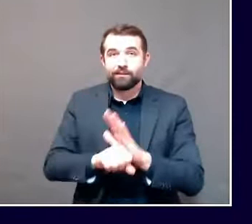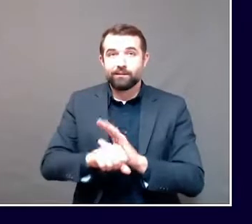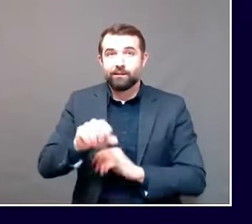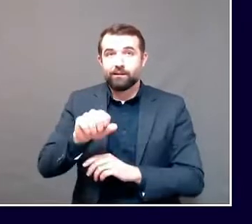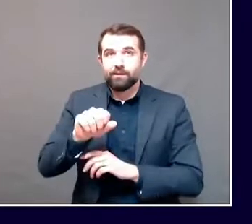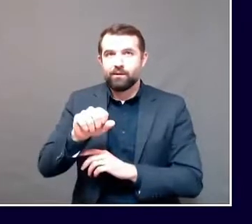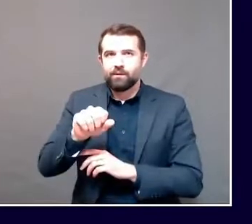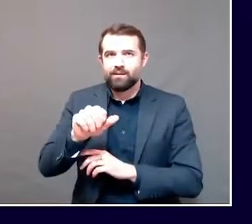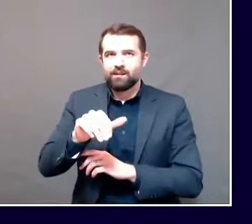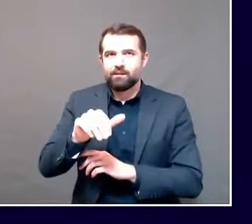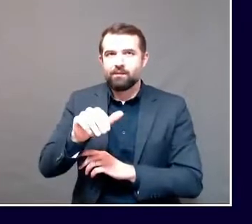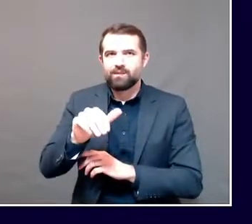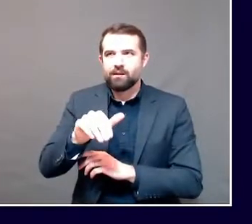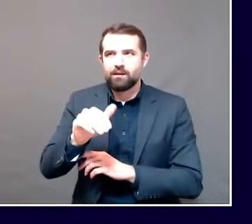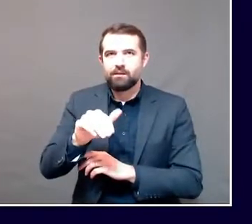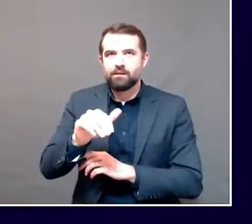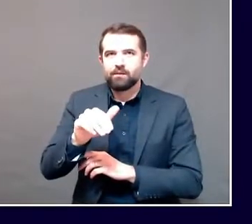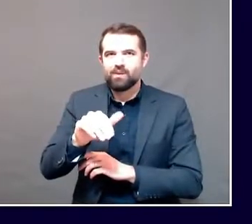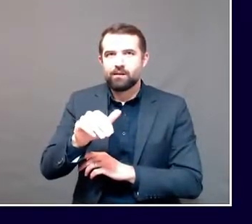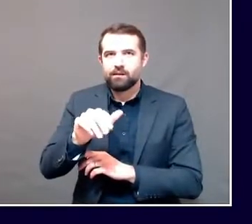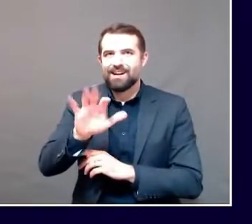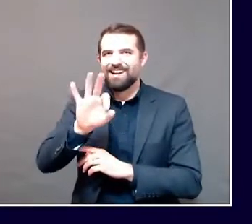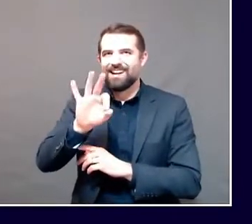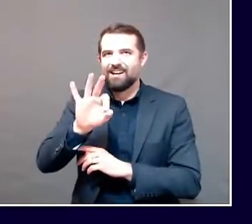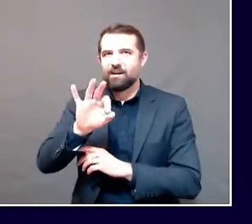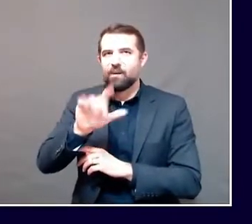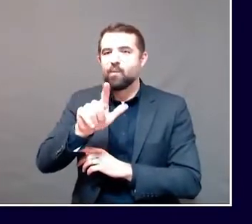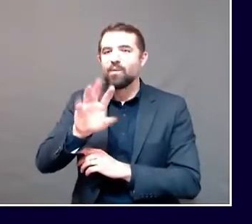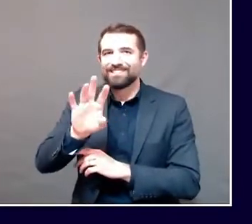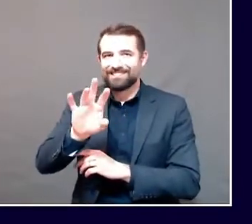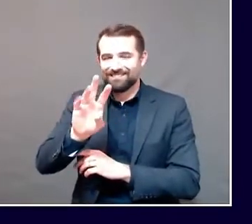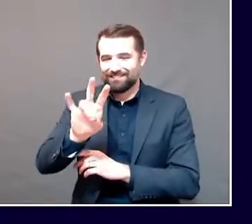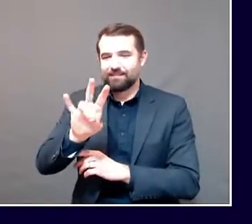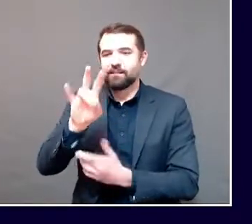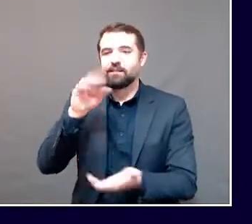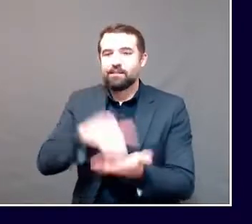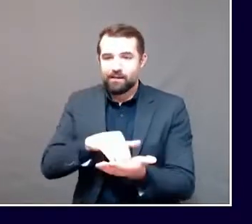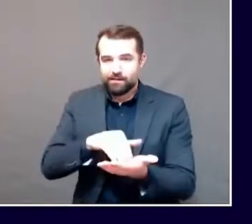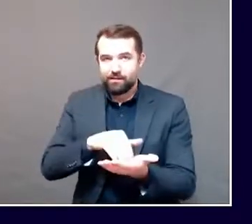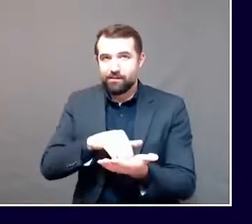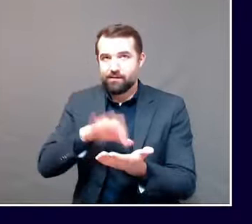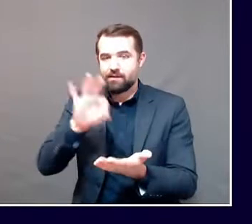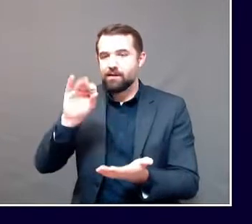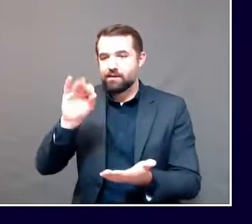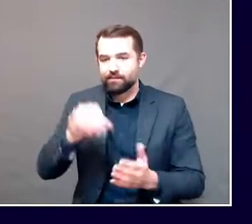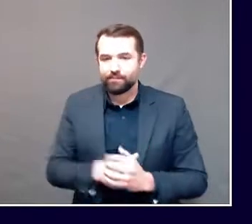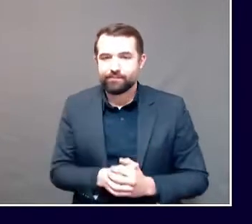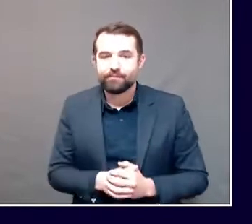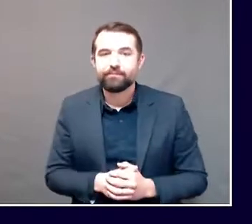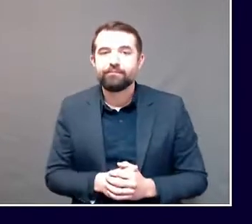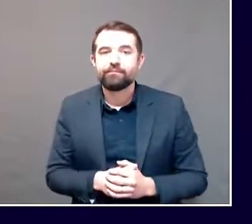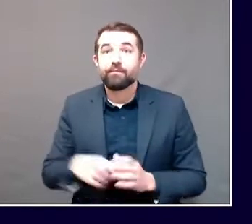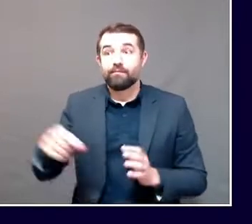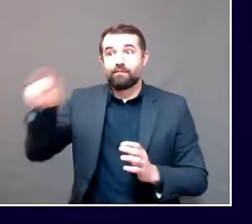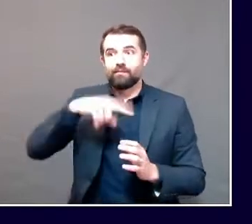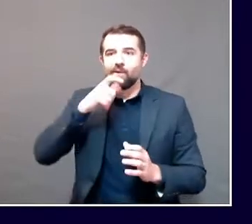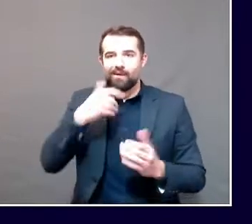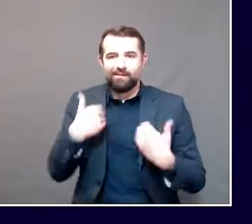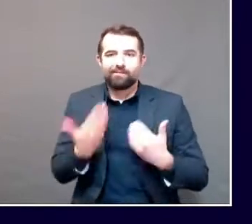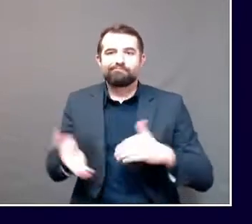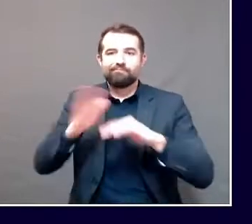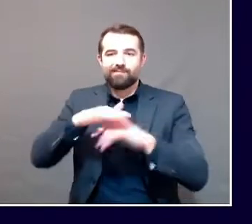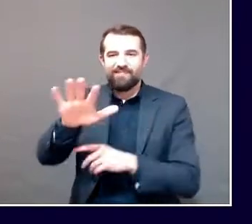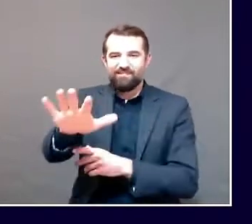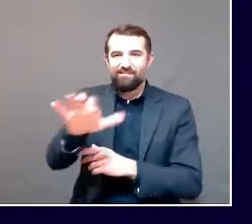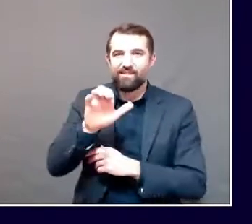27,090 total cases of COVID-19, an increase of 525 cases since yesterday. Of